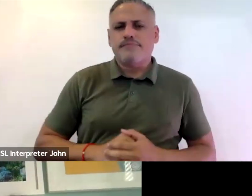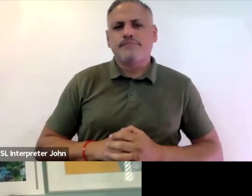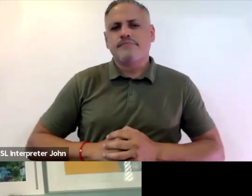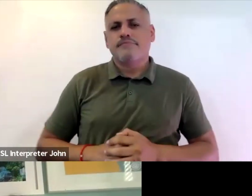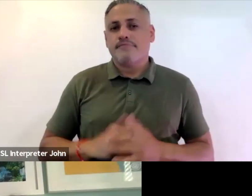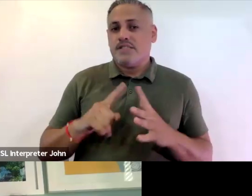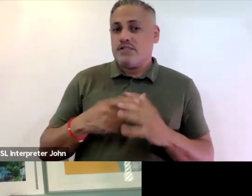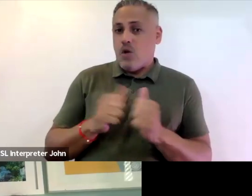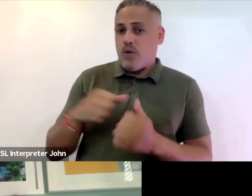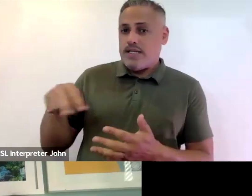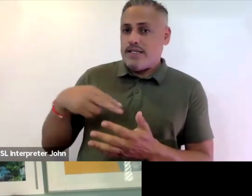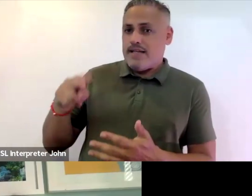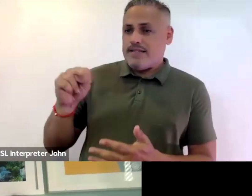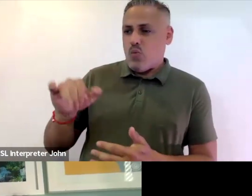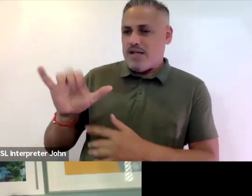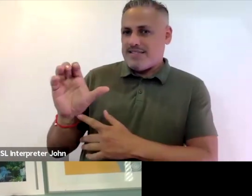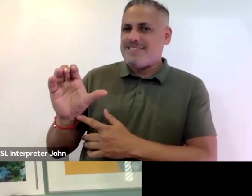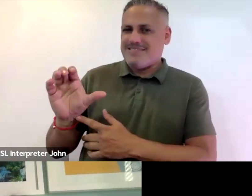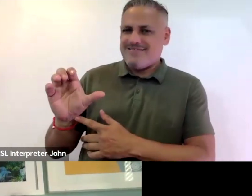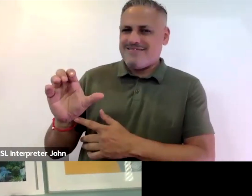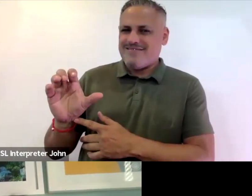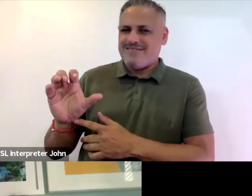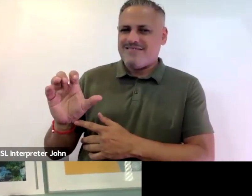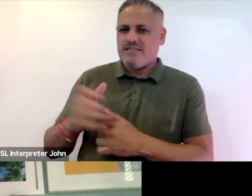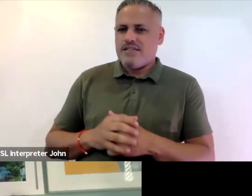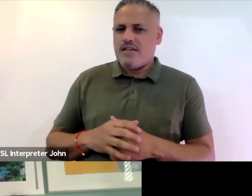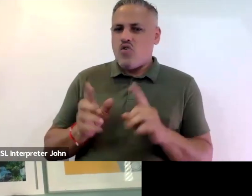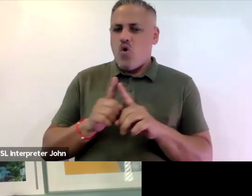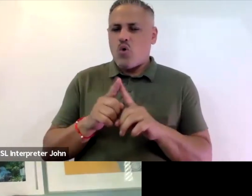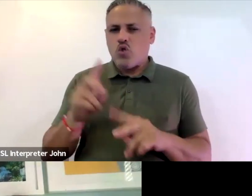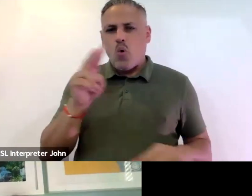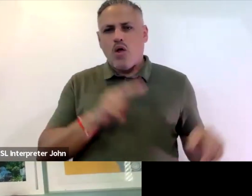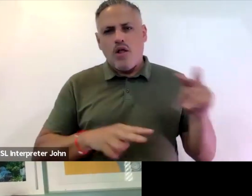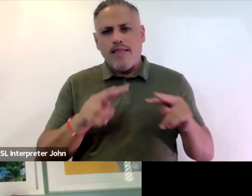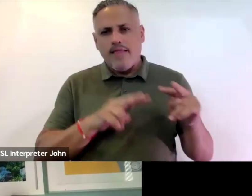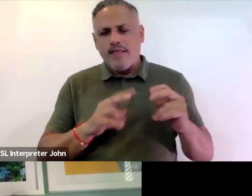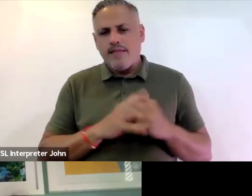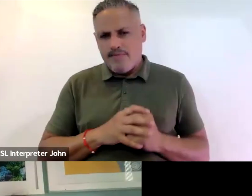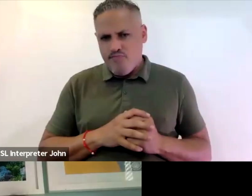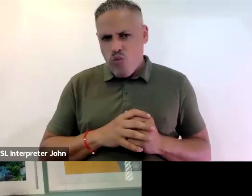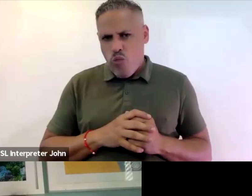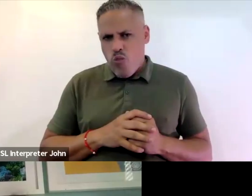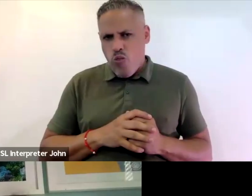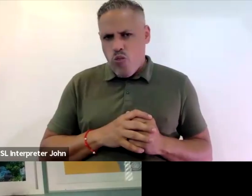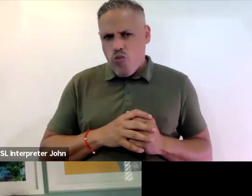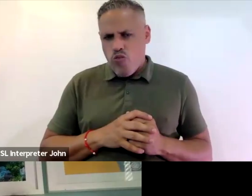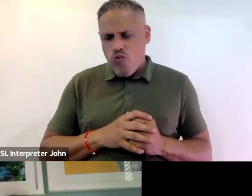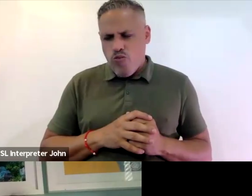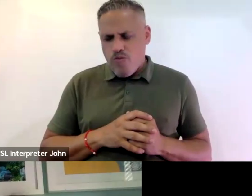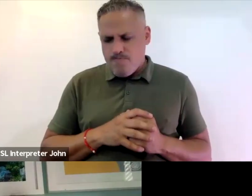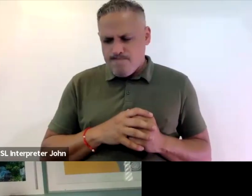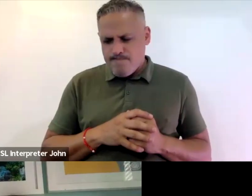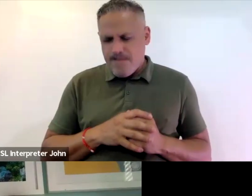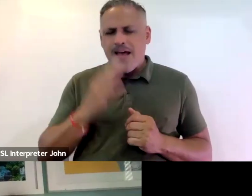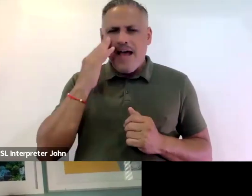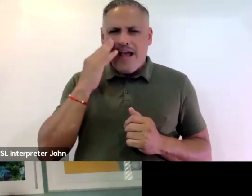Started with Dance.NYC. That's one. And looking at off the top of my head, I know that